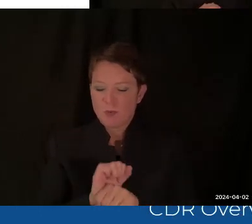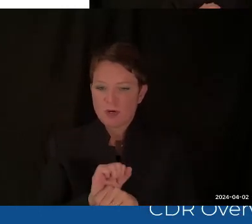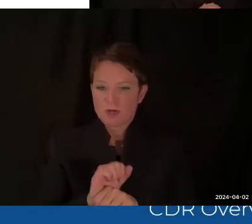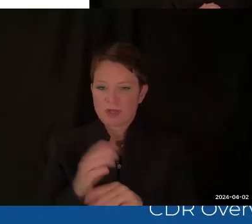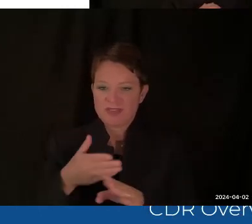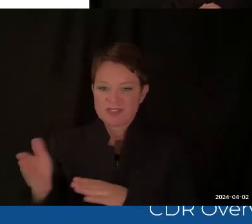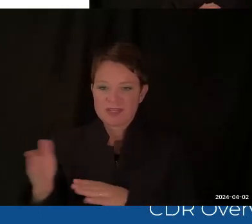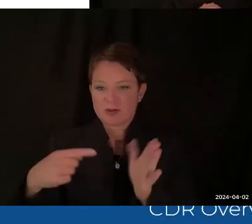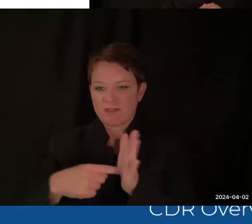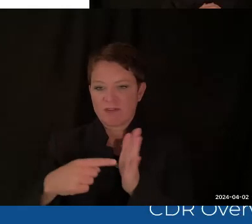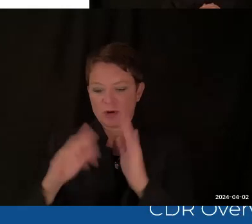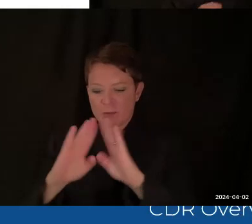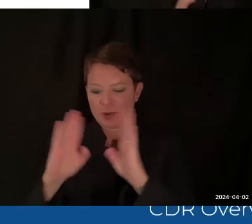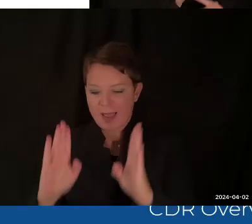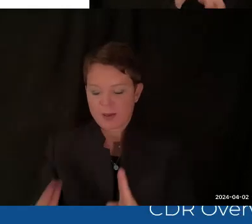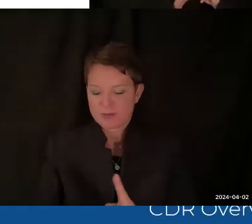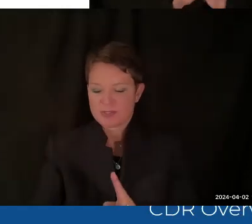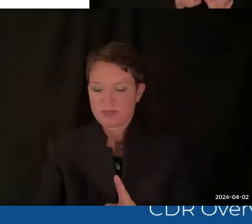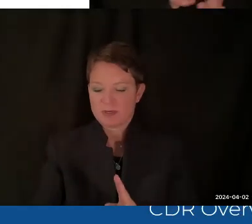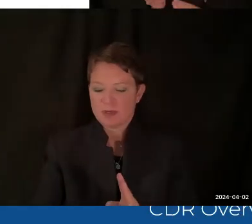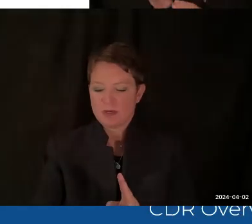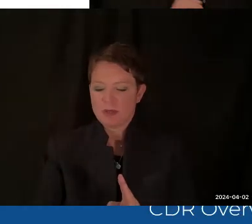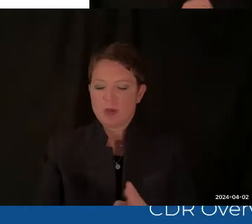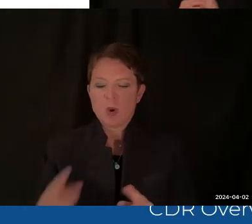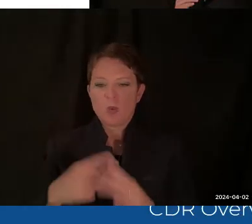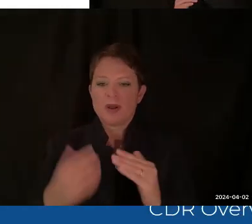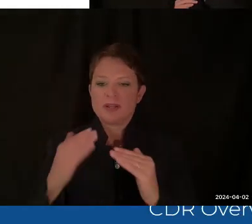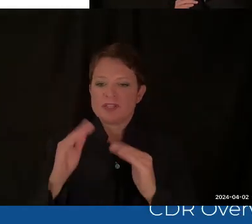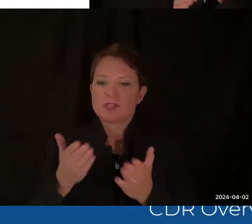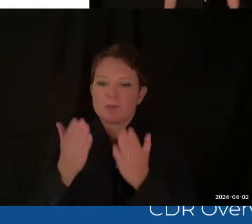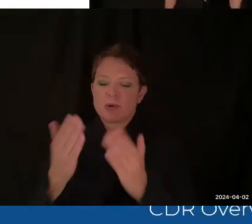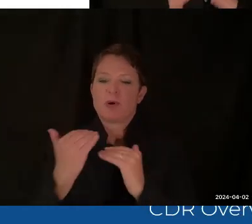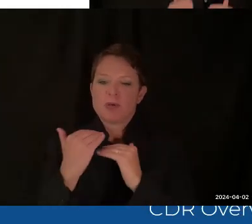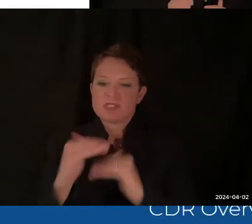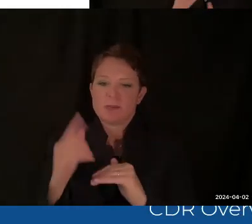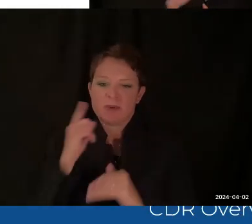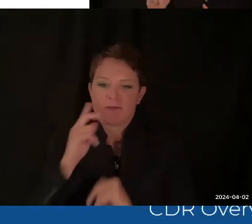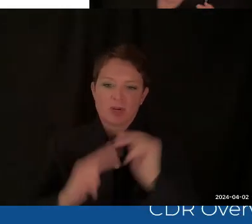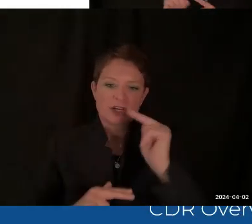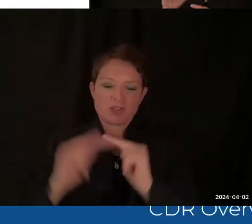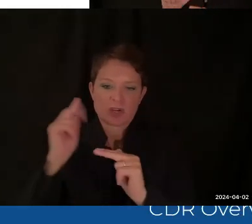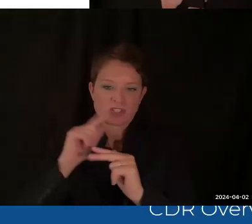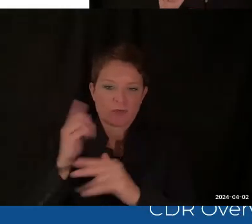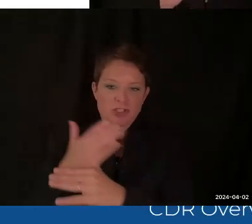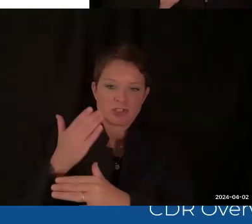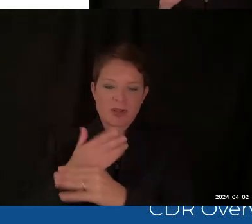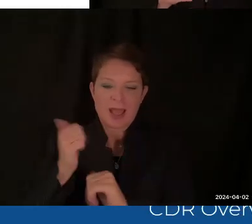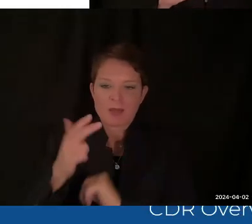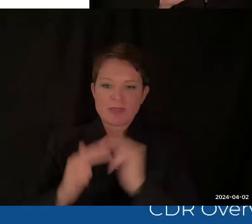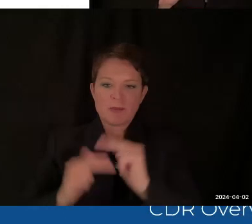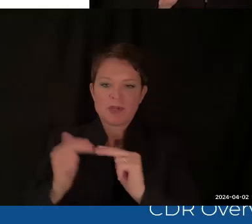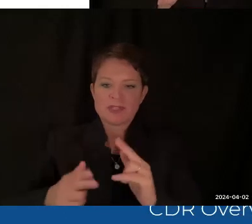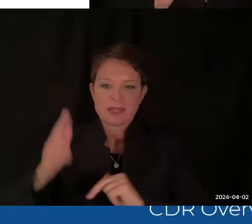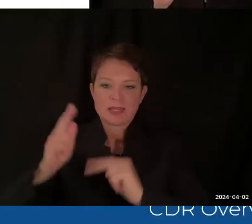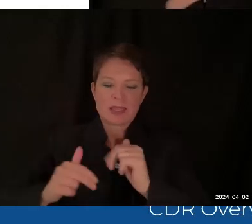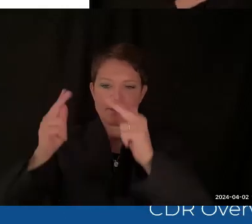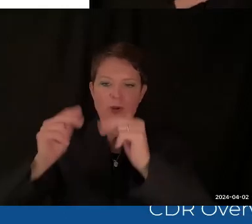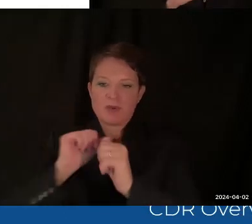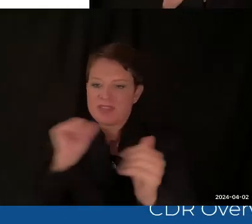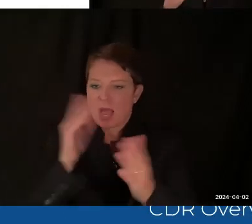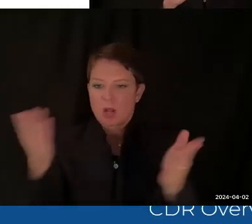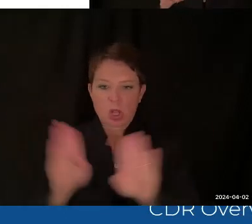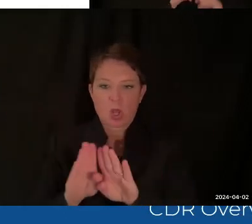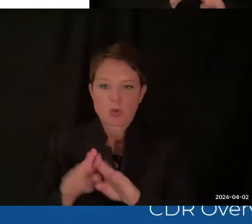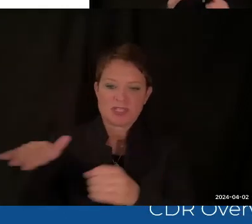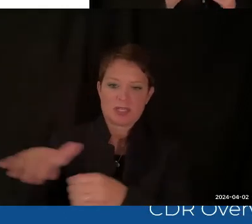of affordable housing. So what is the proposed limit of disturbance for construction How will this building get built without closing down all